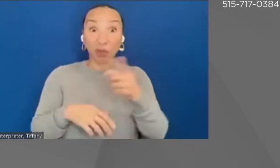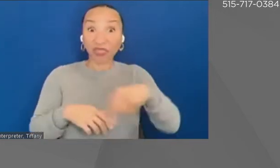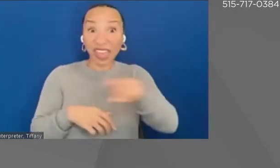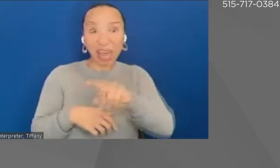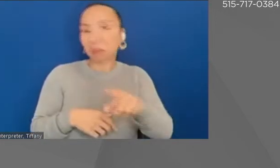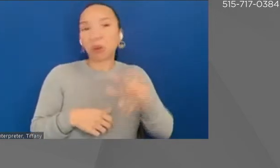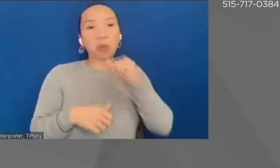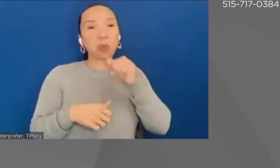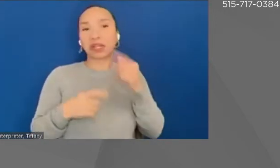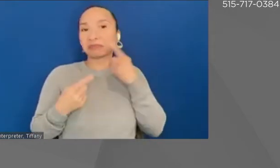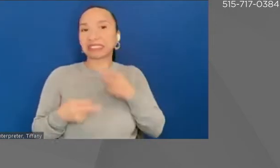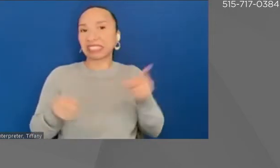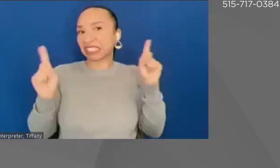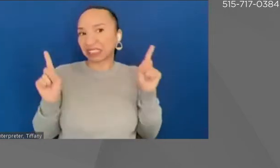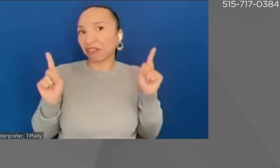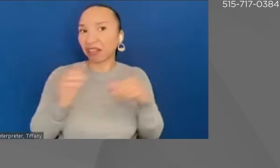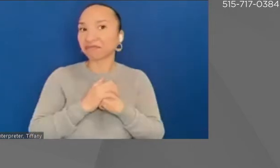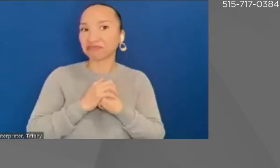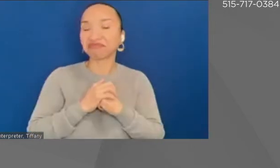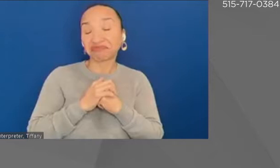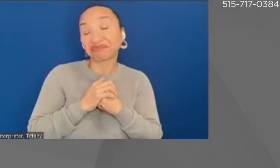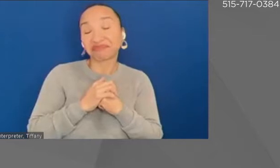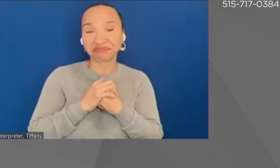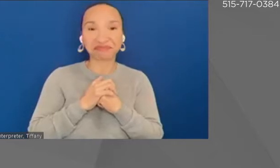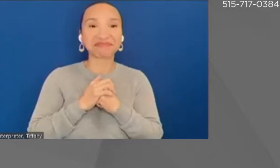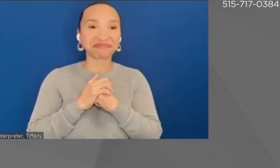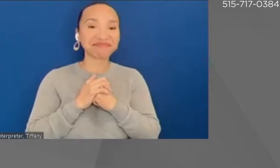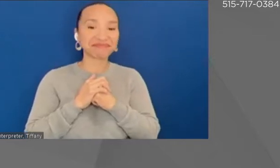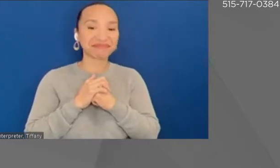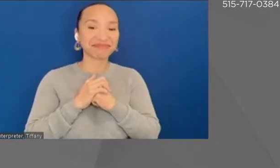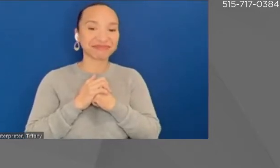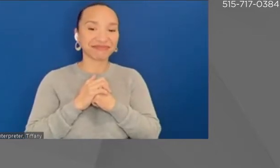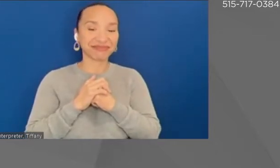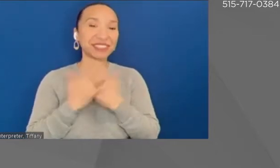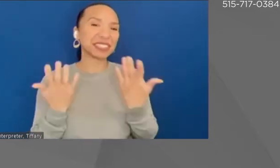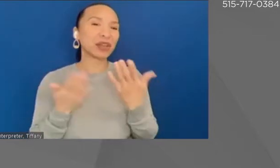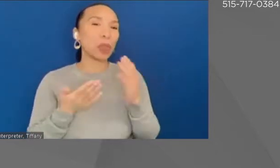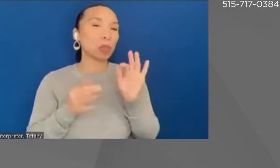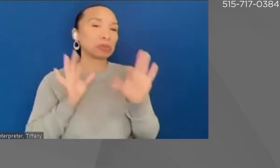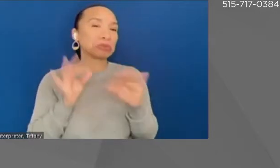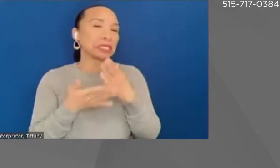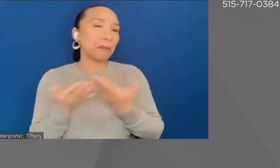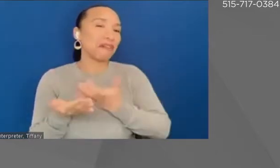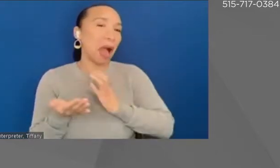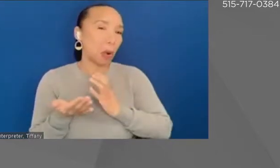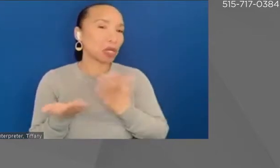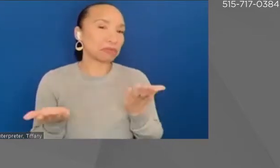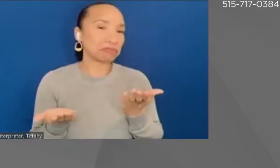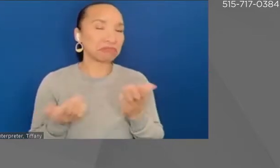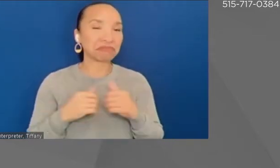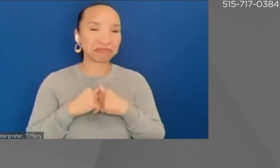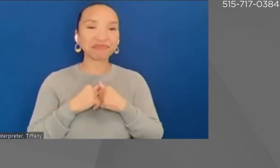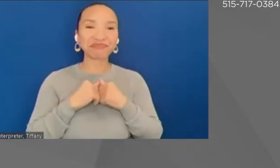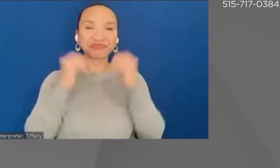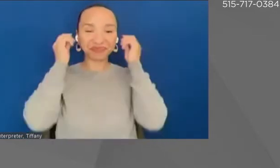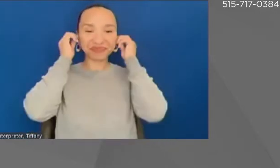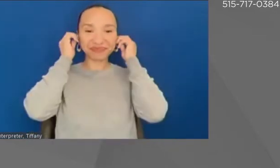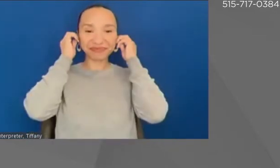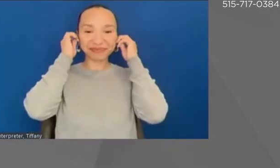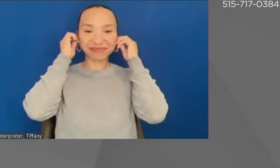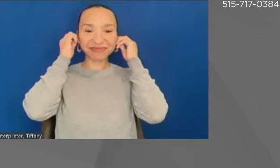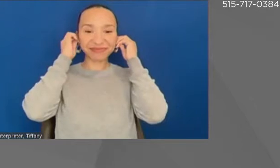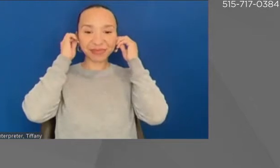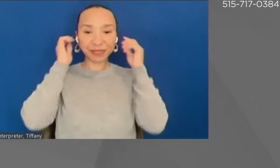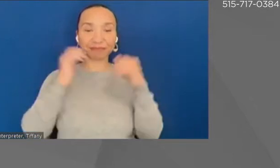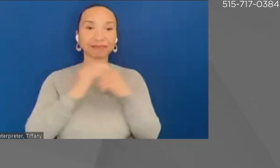department having to do it on our own. So those are some of our examples. Great, yeah, and I know it was mentioned